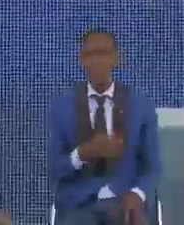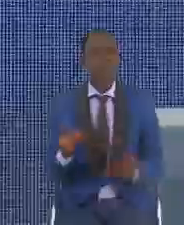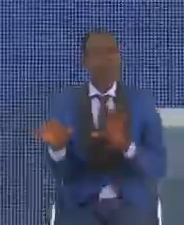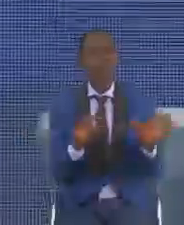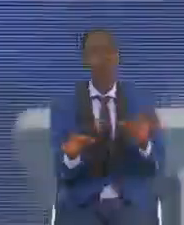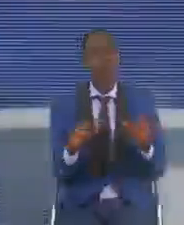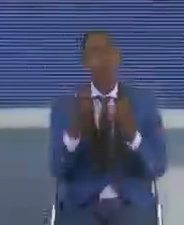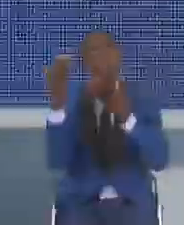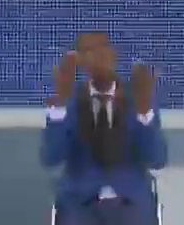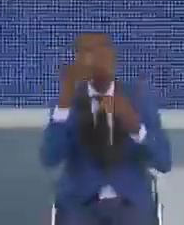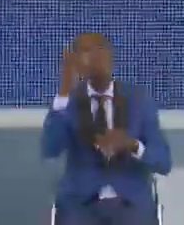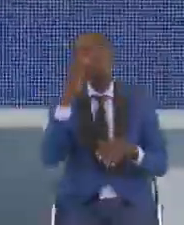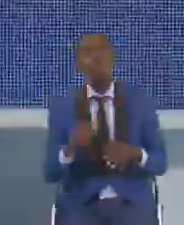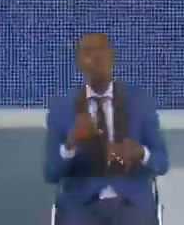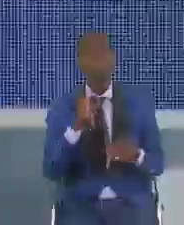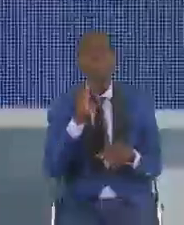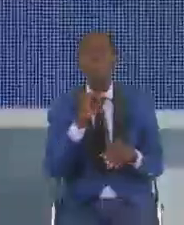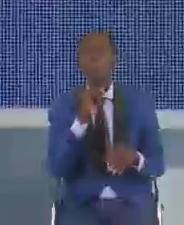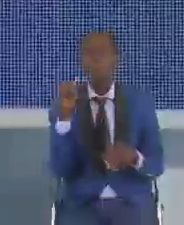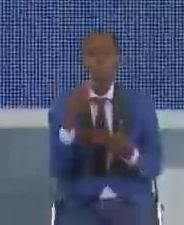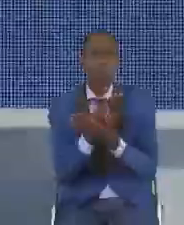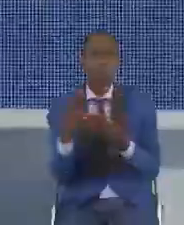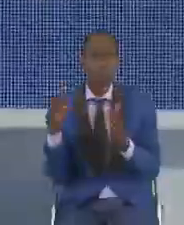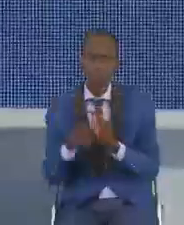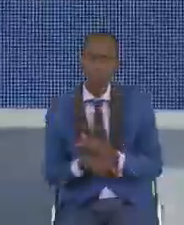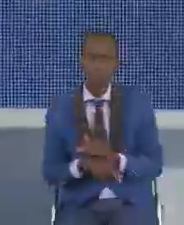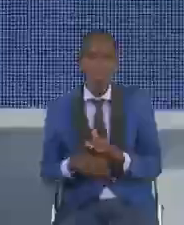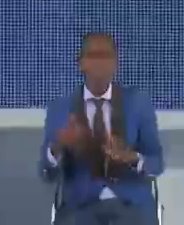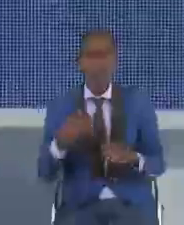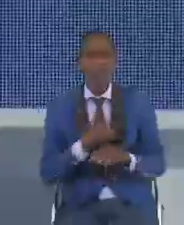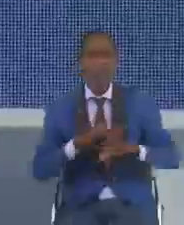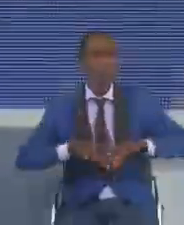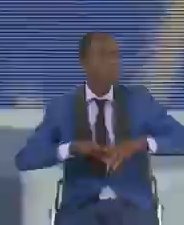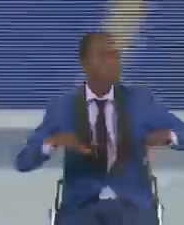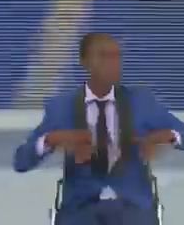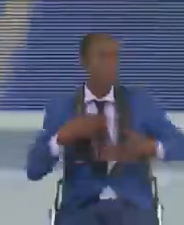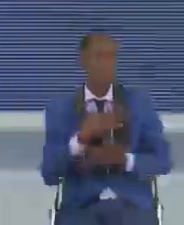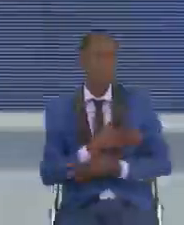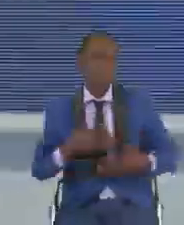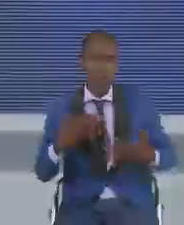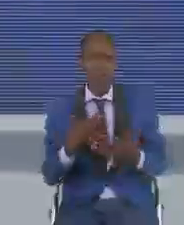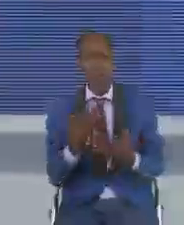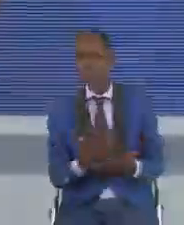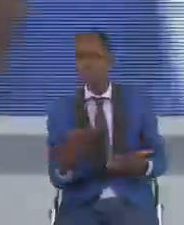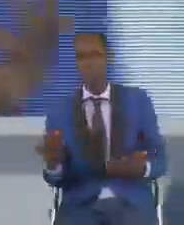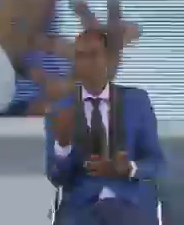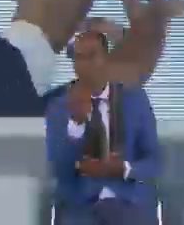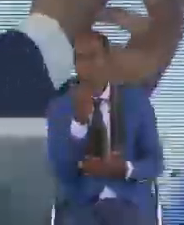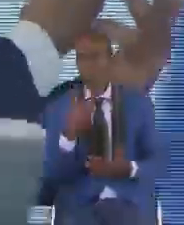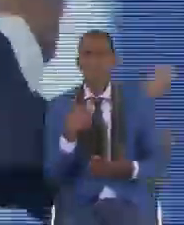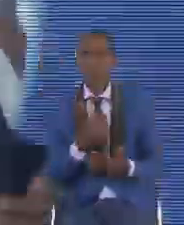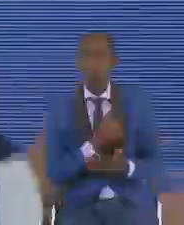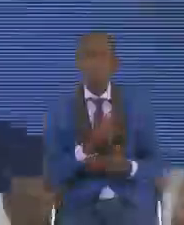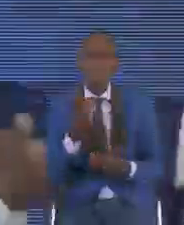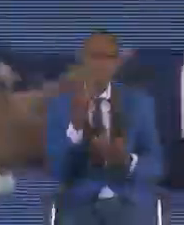We were swimming in worldly laws. We ate, we took in,